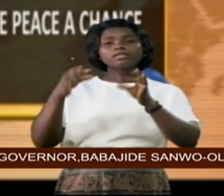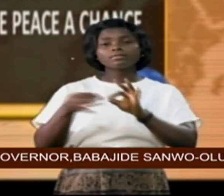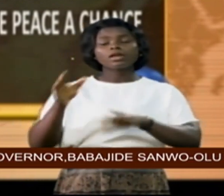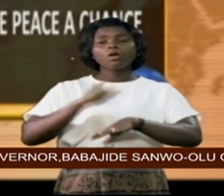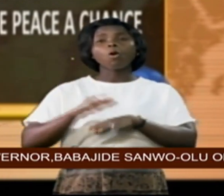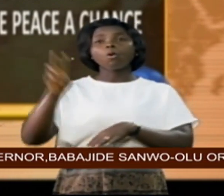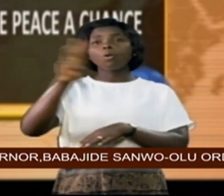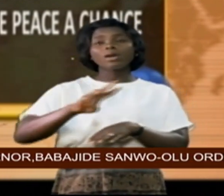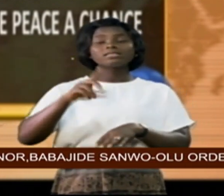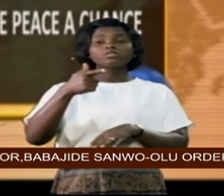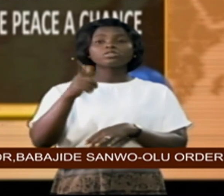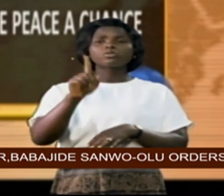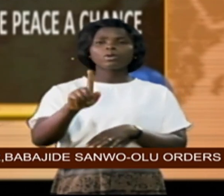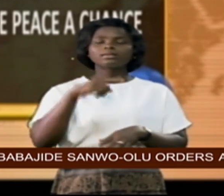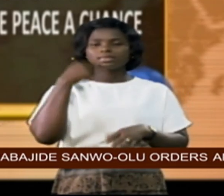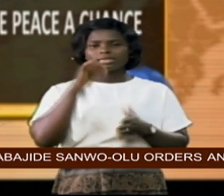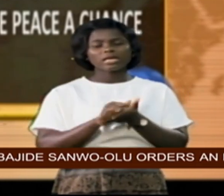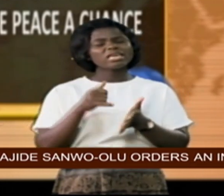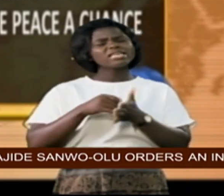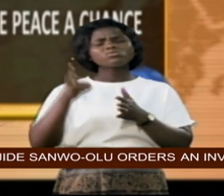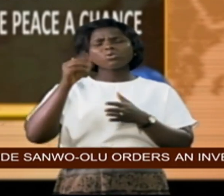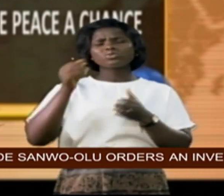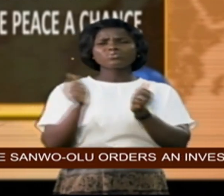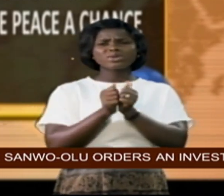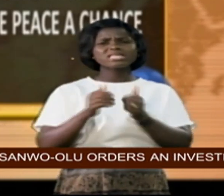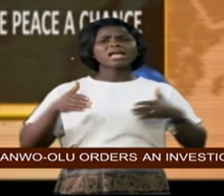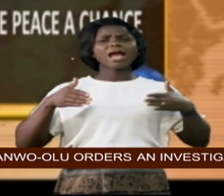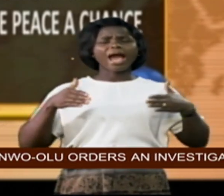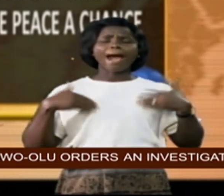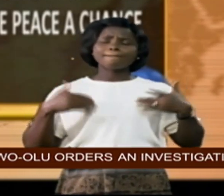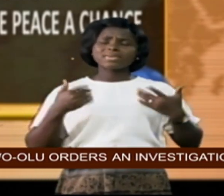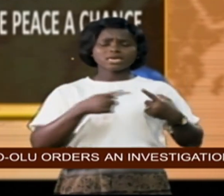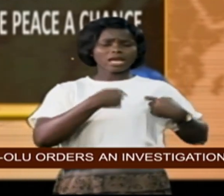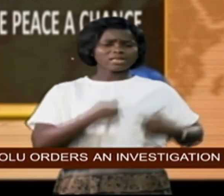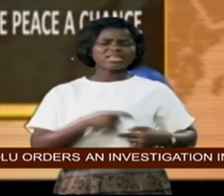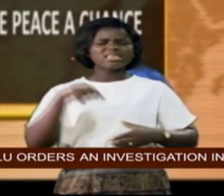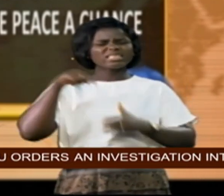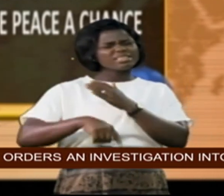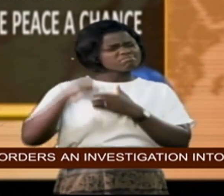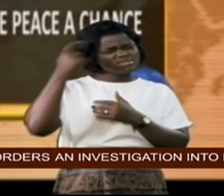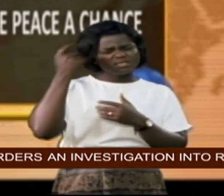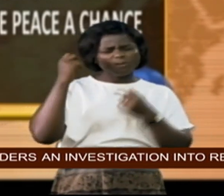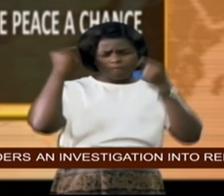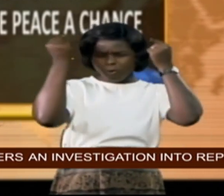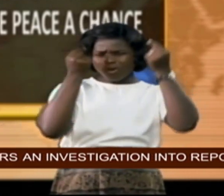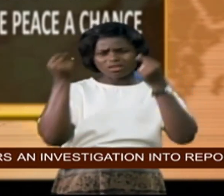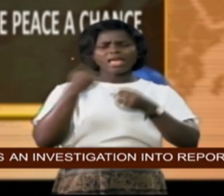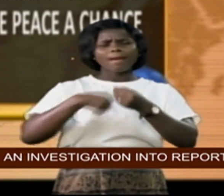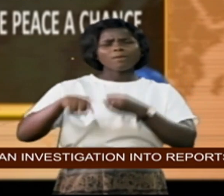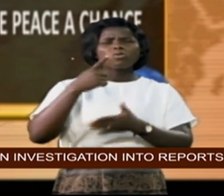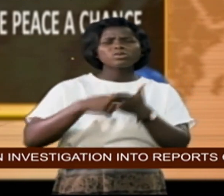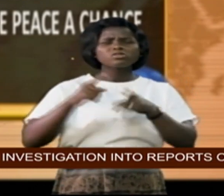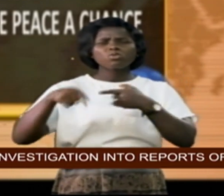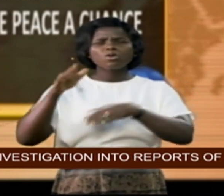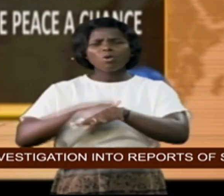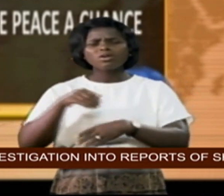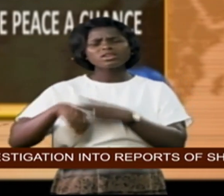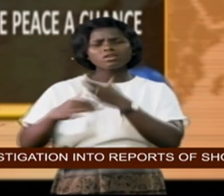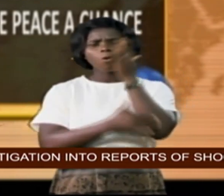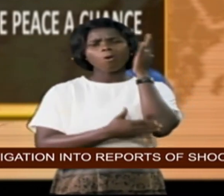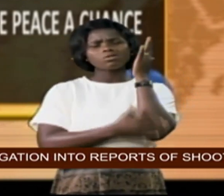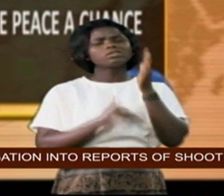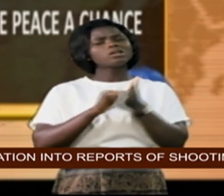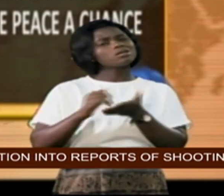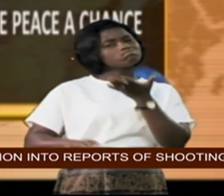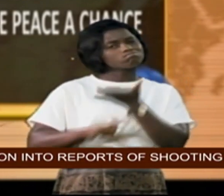disclosed that it was with heavy heart and a deep sense of concern about the going on in the country that he was making the appeal.